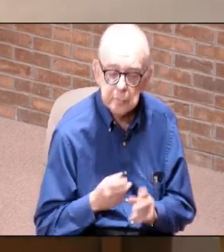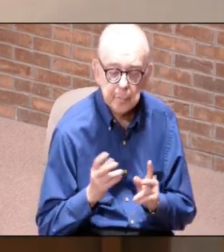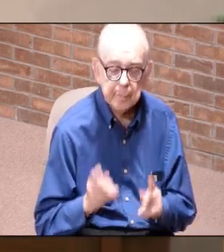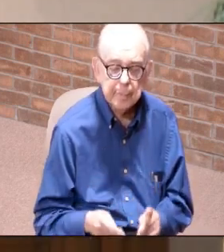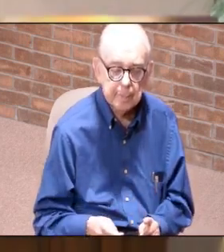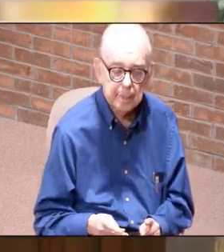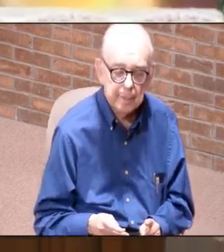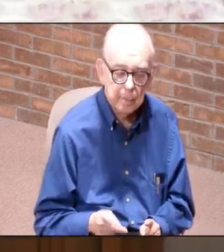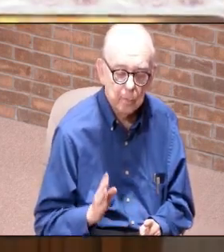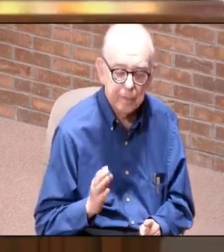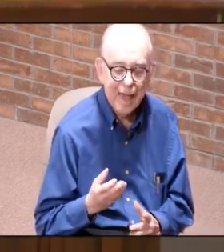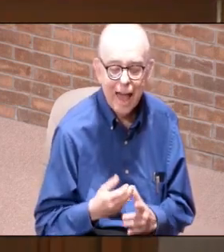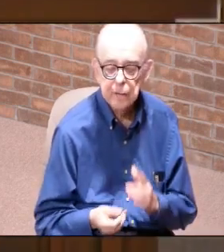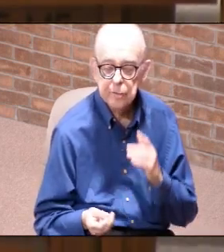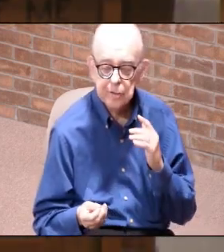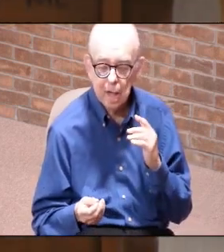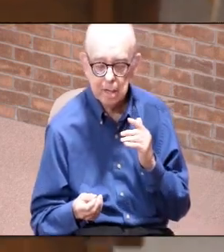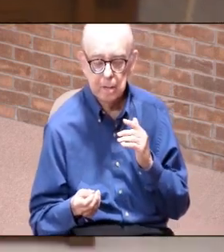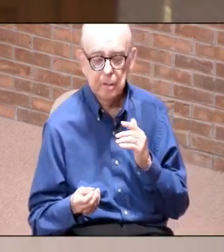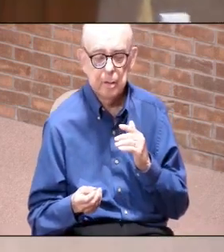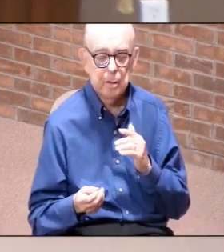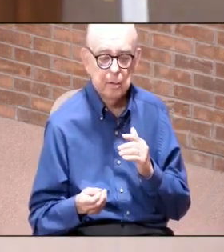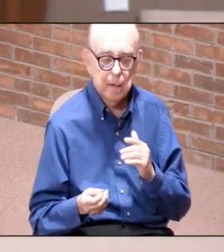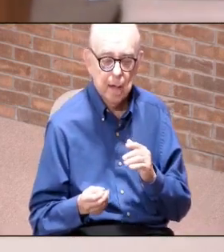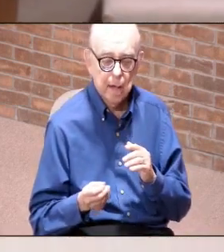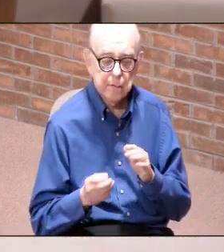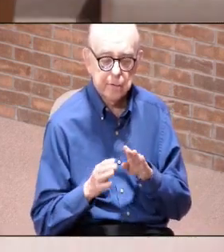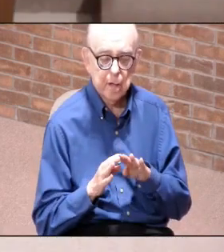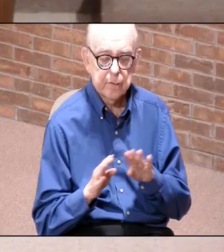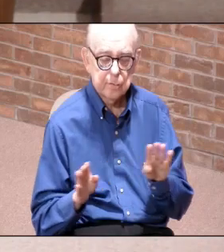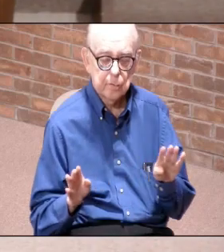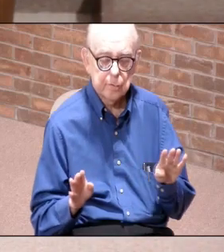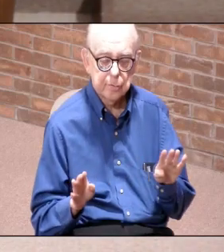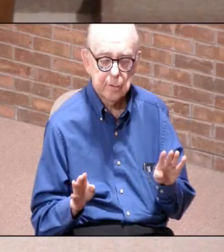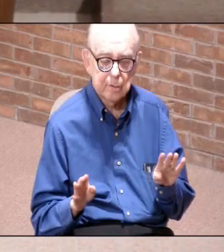Everybody's going to be outside the doors.